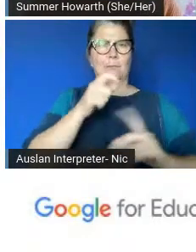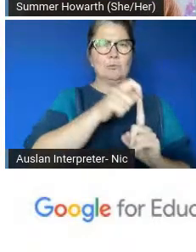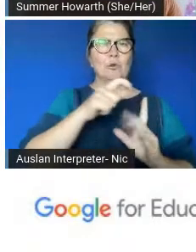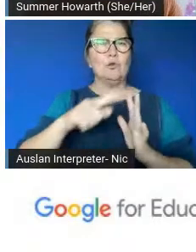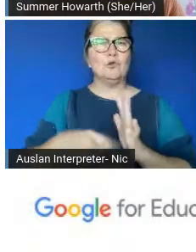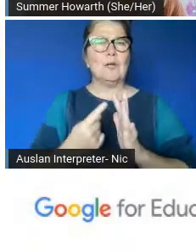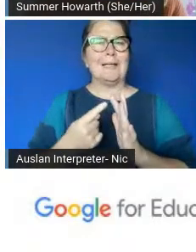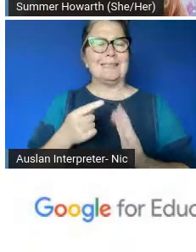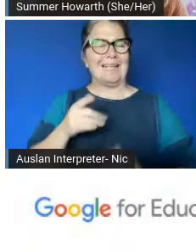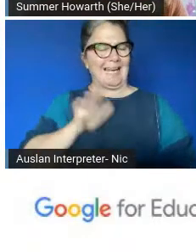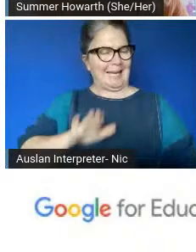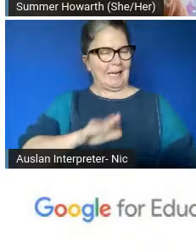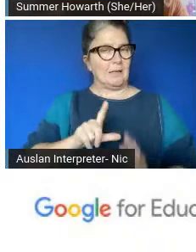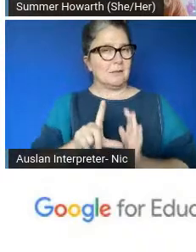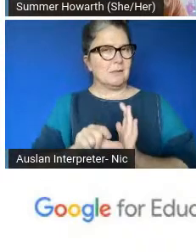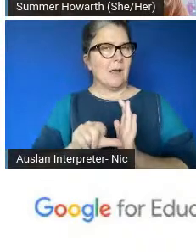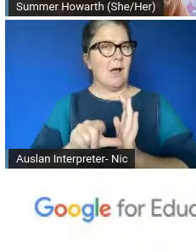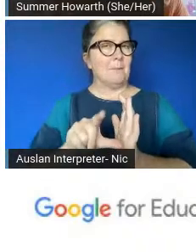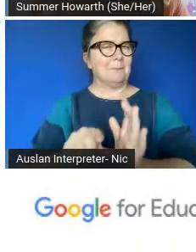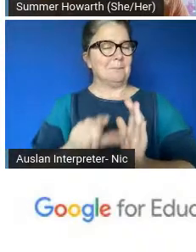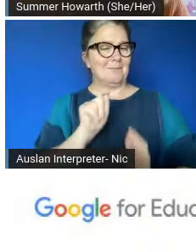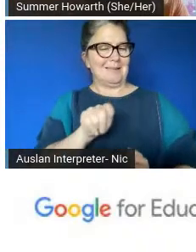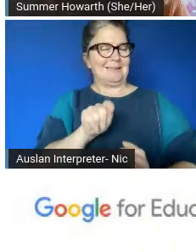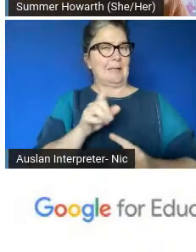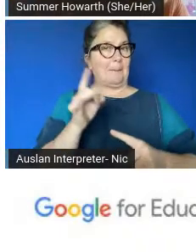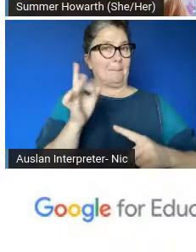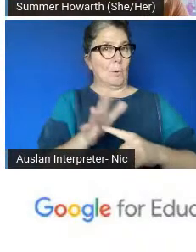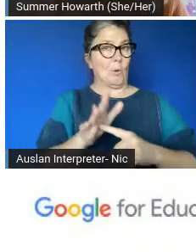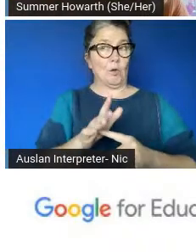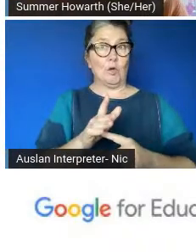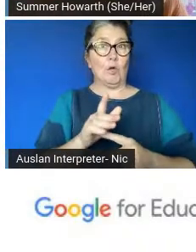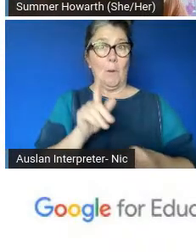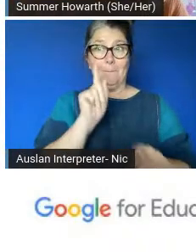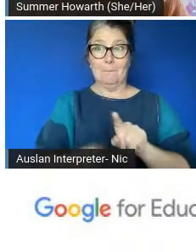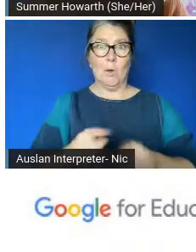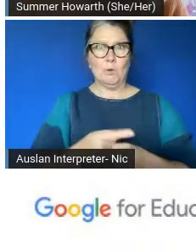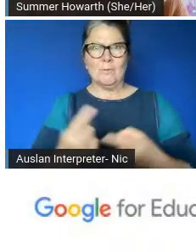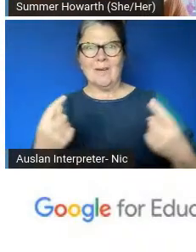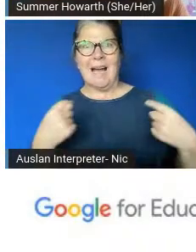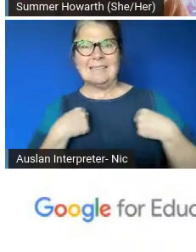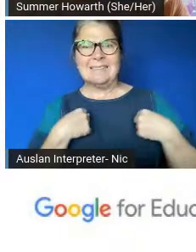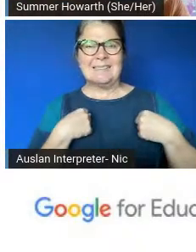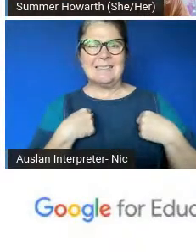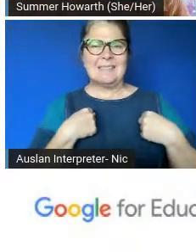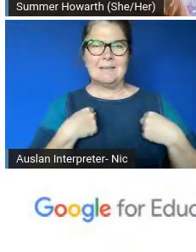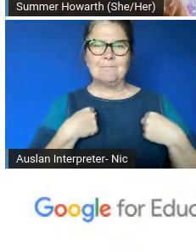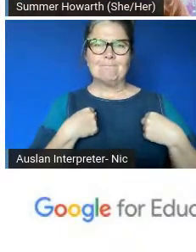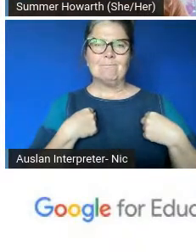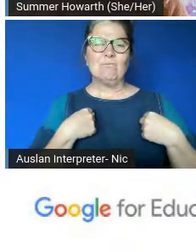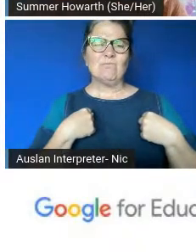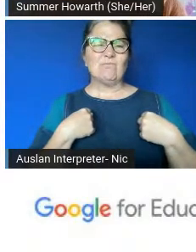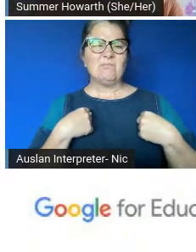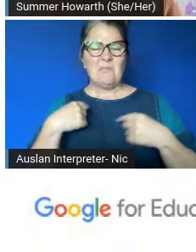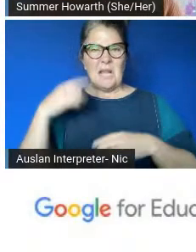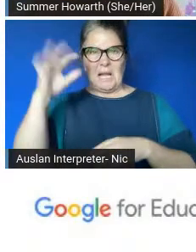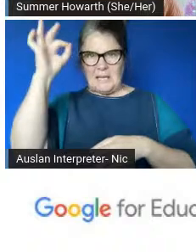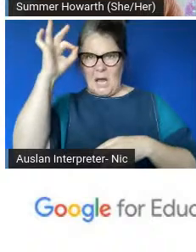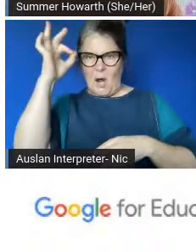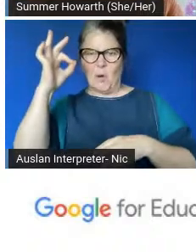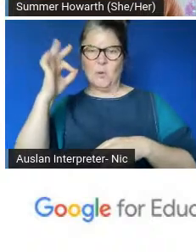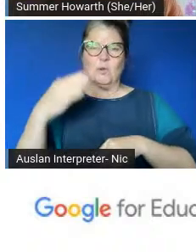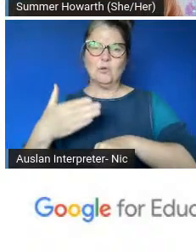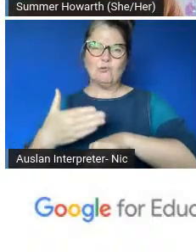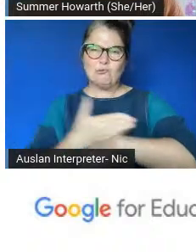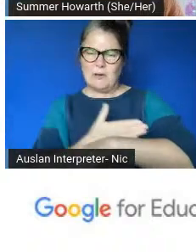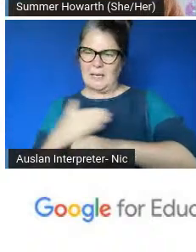point there, Chris, that most of us are hovering in that sort of 4 and on the bottom levels of width. When we get right up the top of the width, we